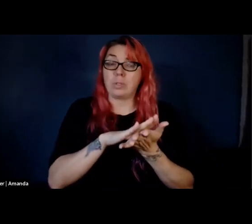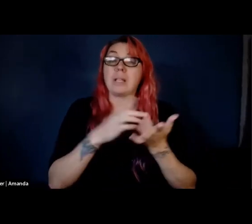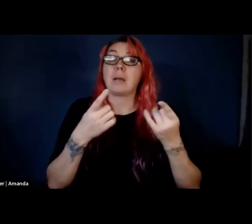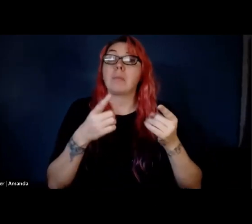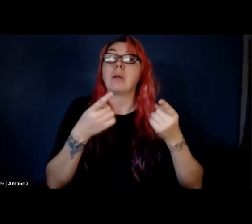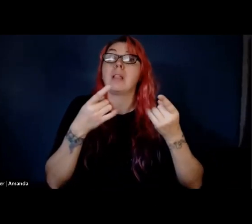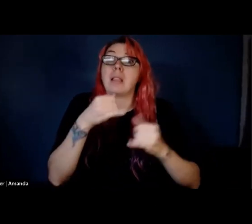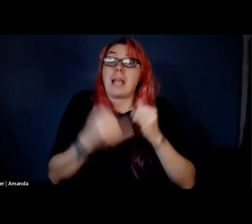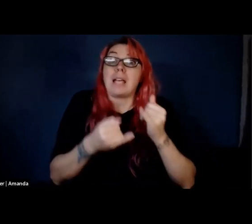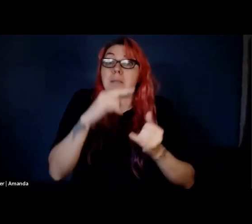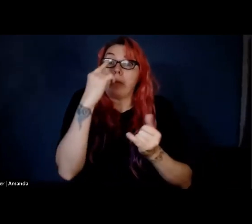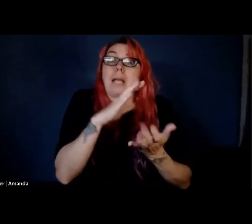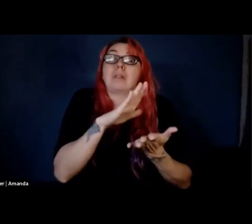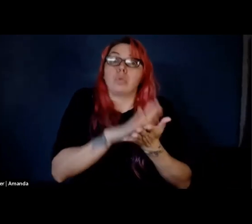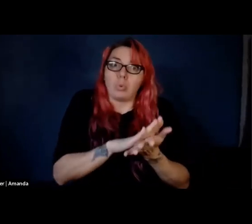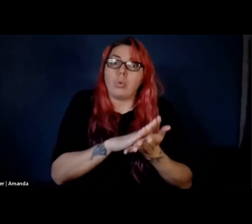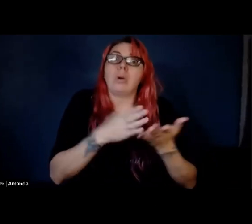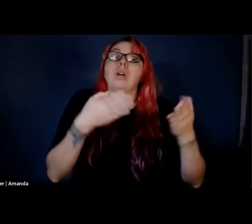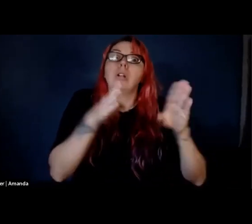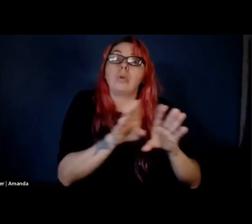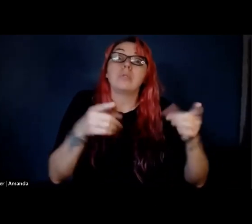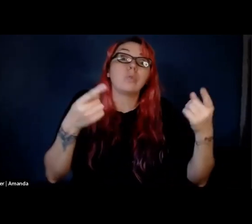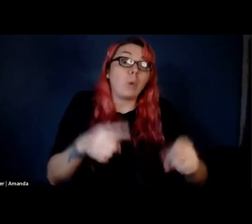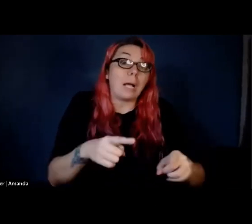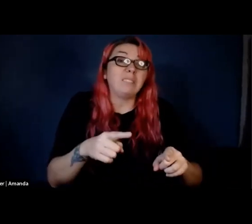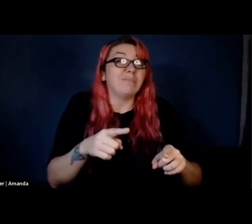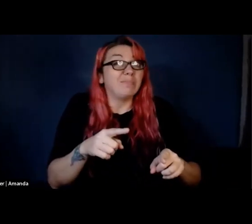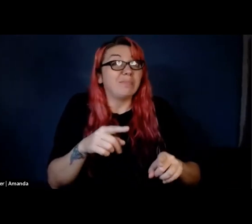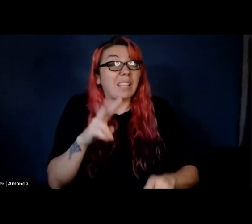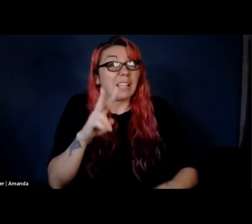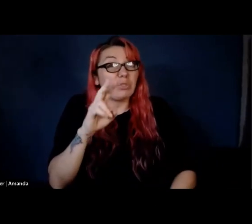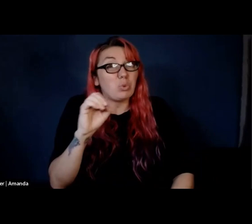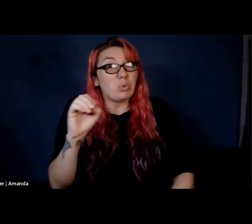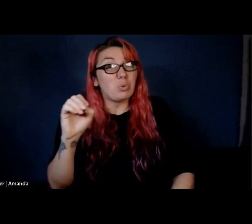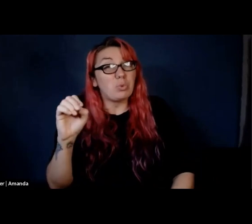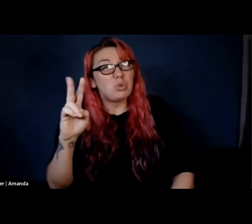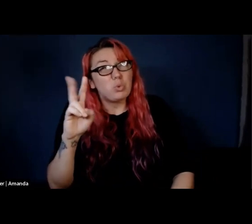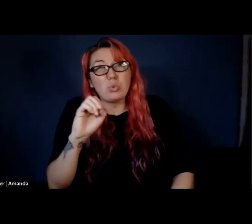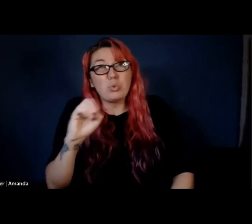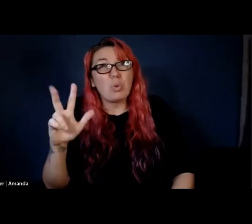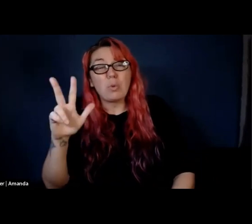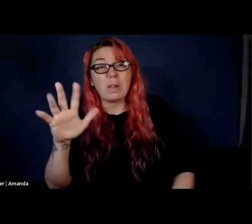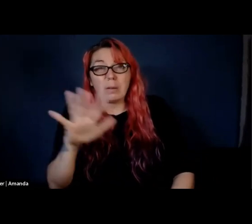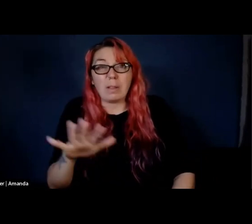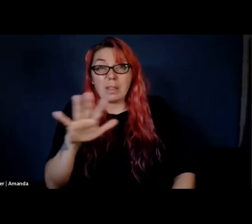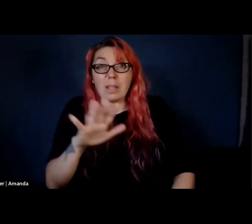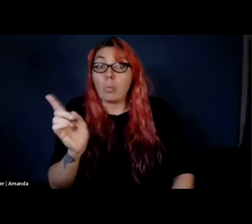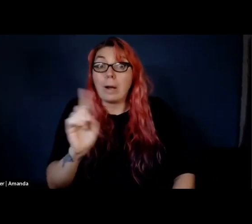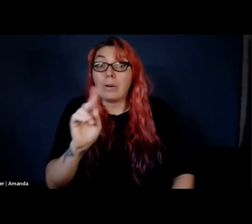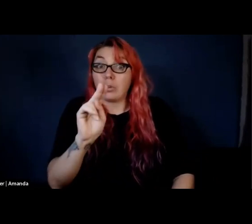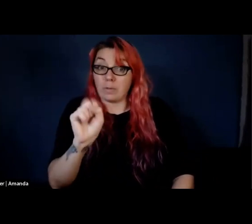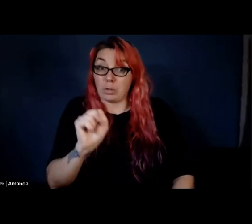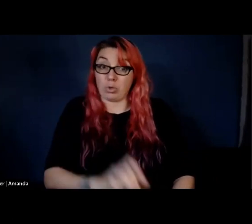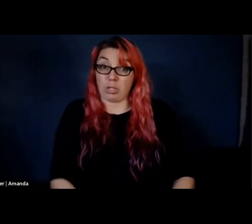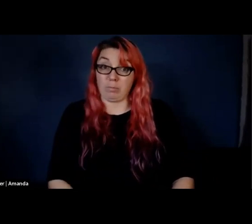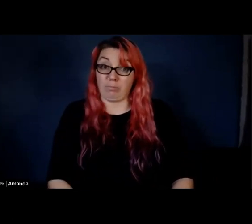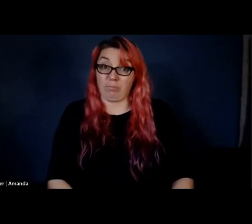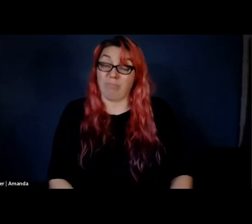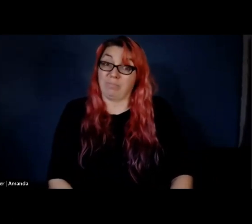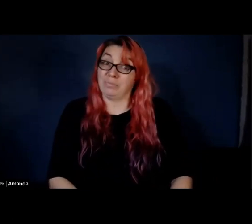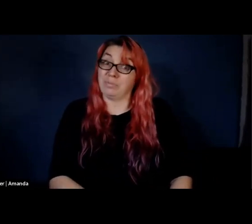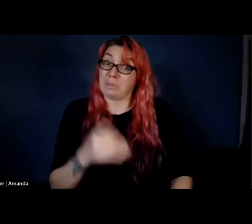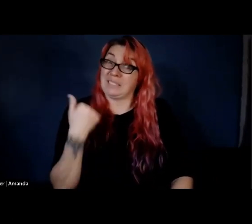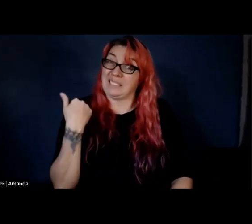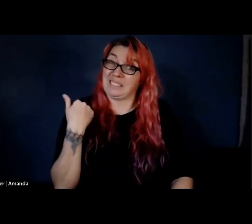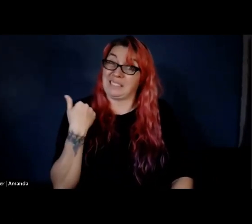in Nova Scotia. So, you know, and again, as somebody who migrated, my family migrated here in the late 70s, that really